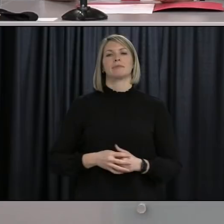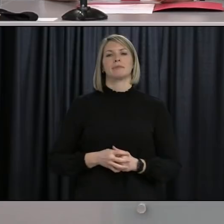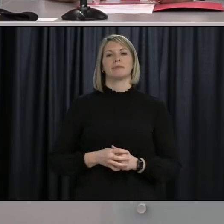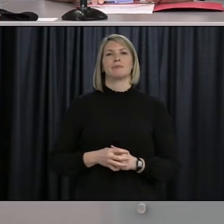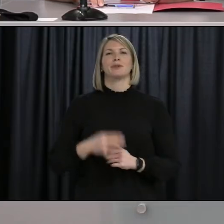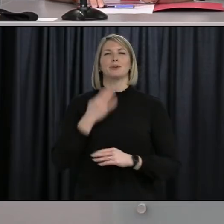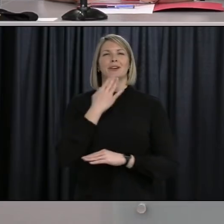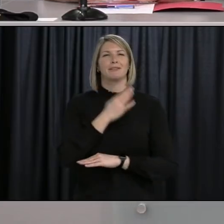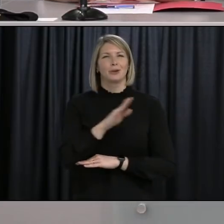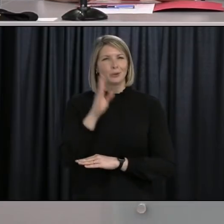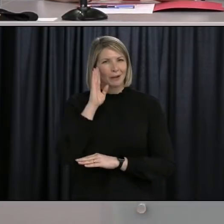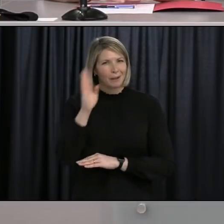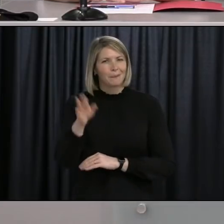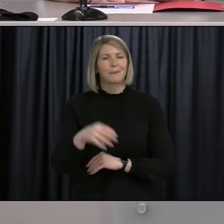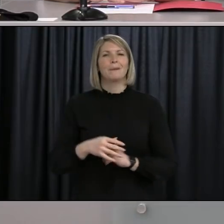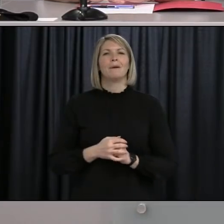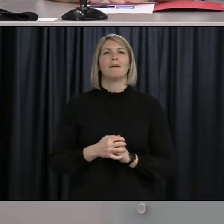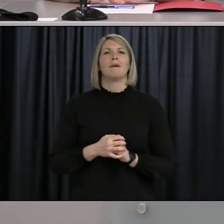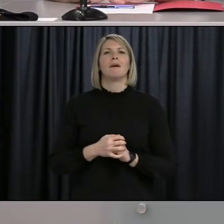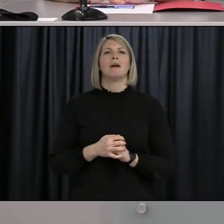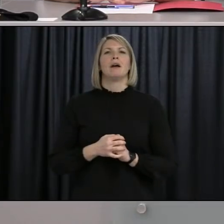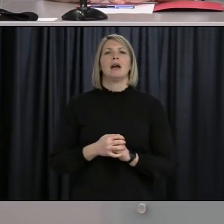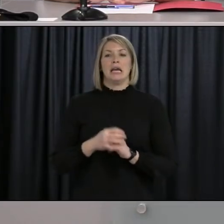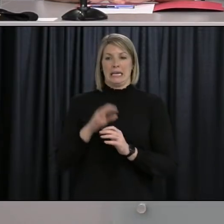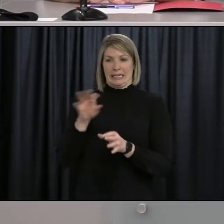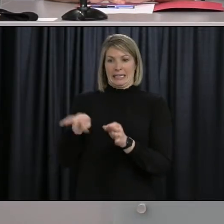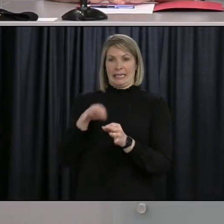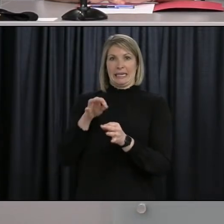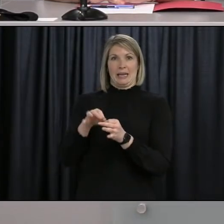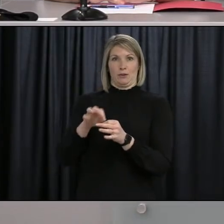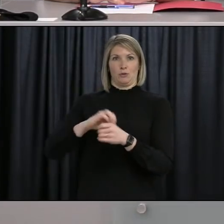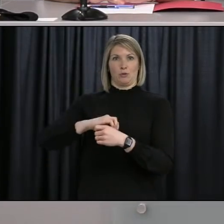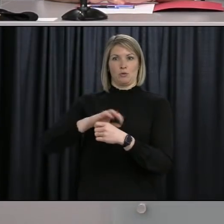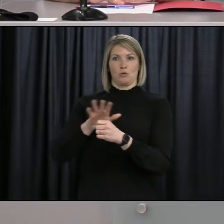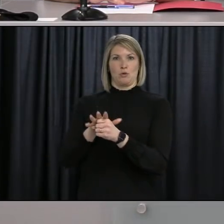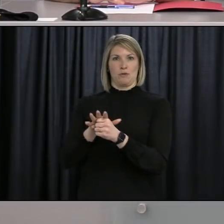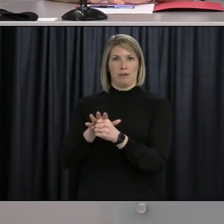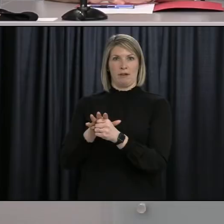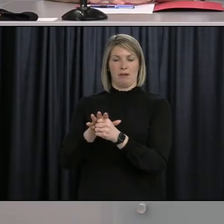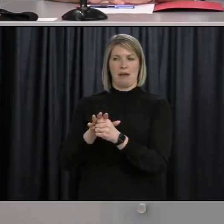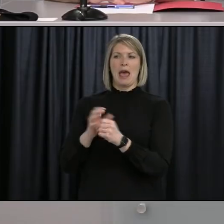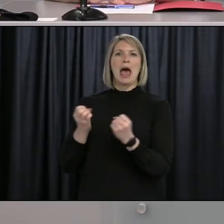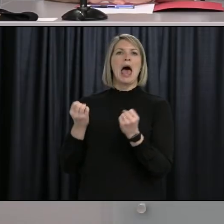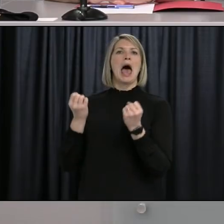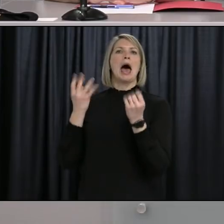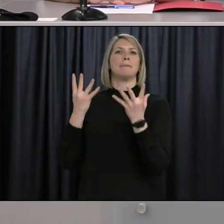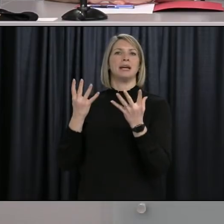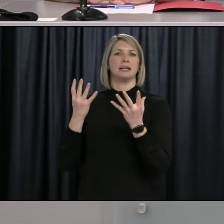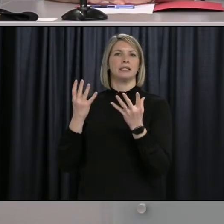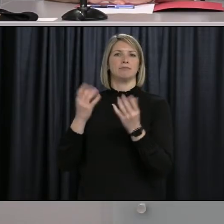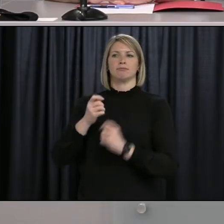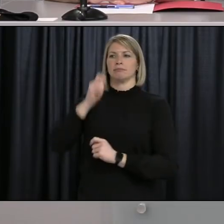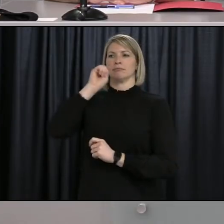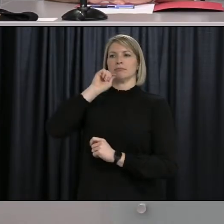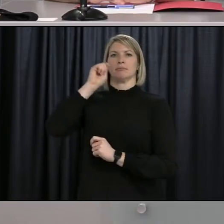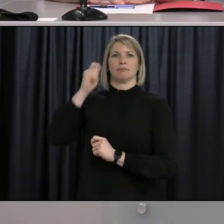good afternoon. How many tests have been administered since the first St. John's cluster was identified, and do we have enough tests?